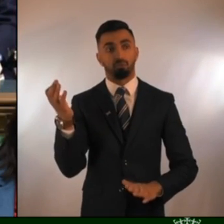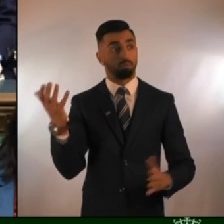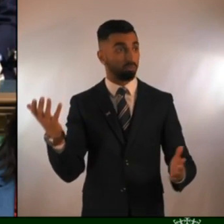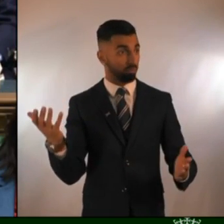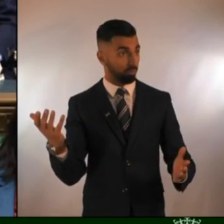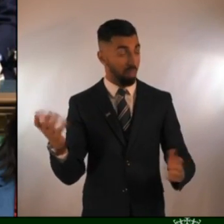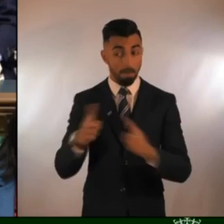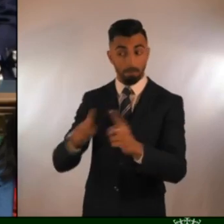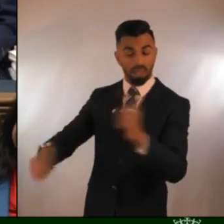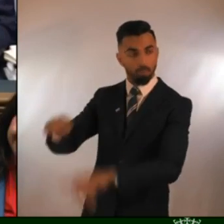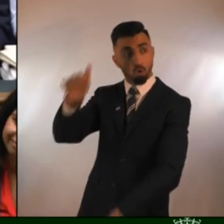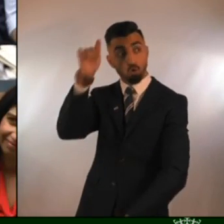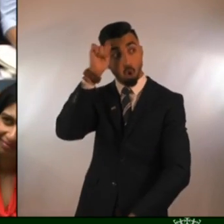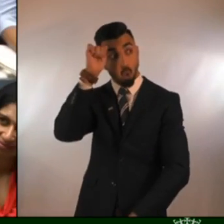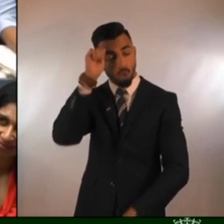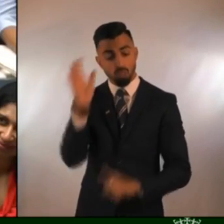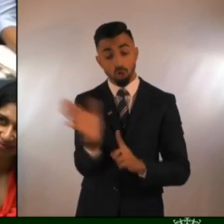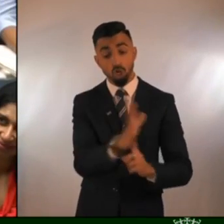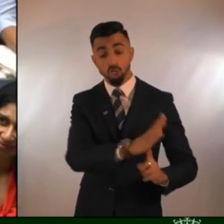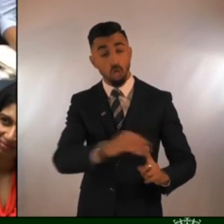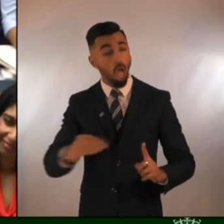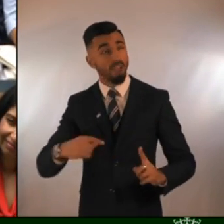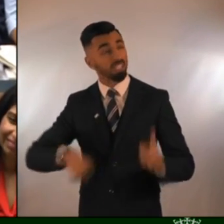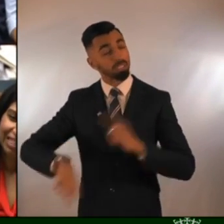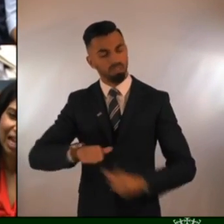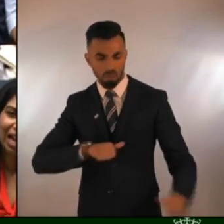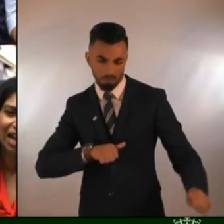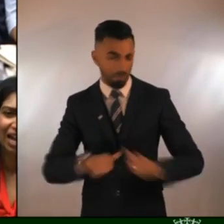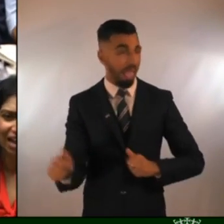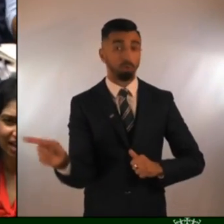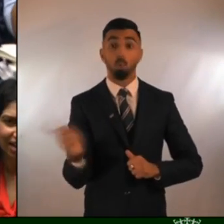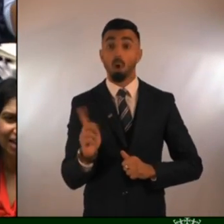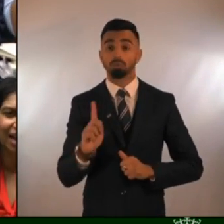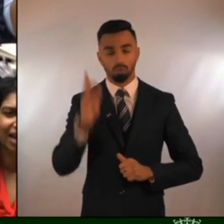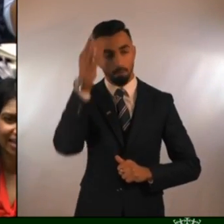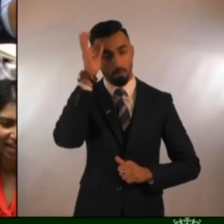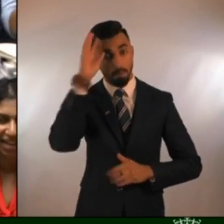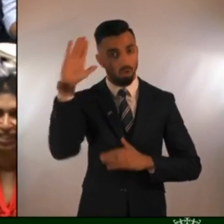electorate already knows. The Conservatives are the party of public services.